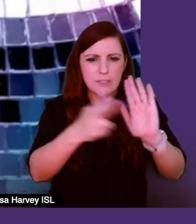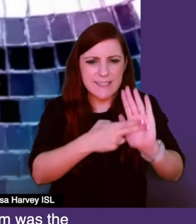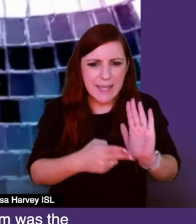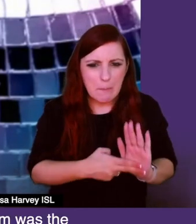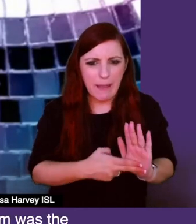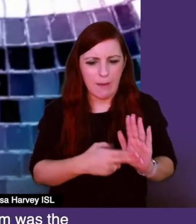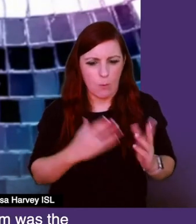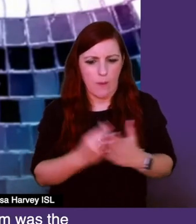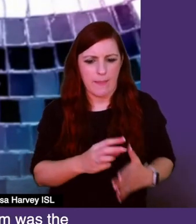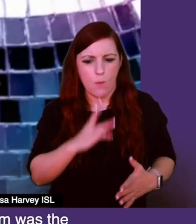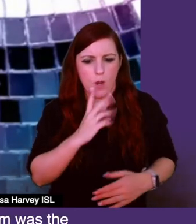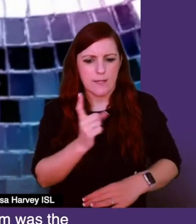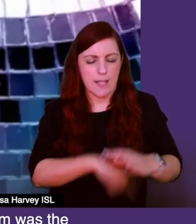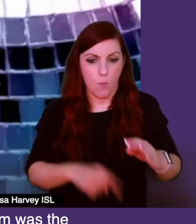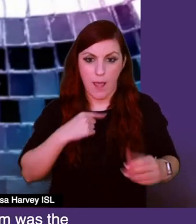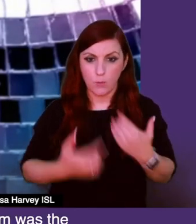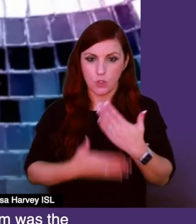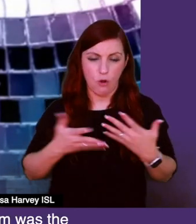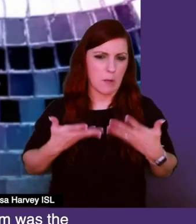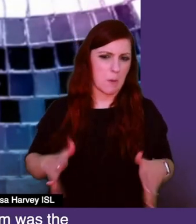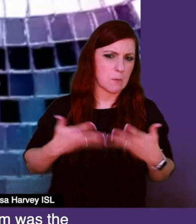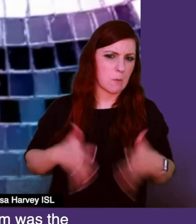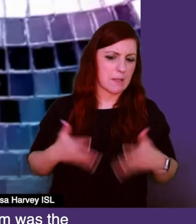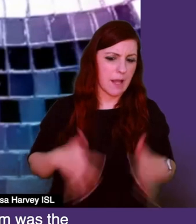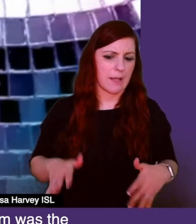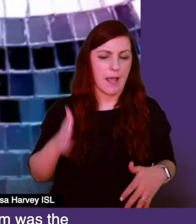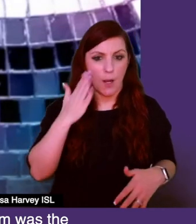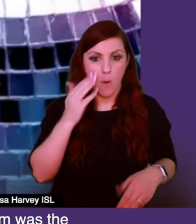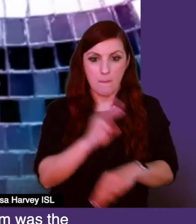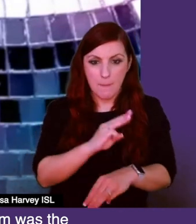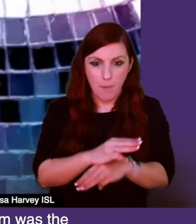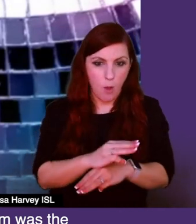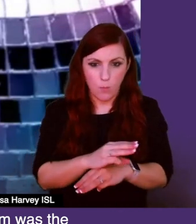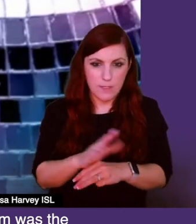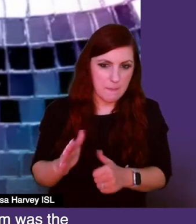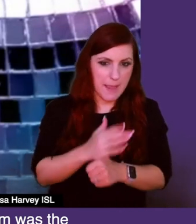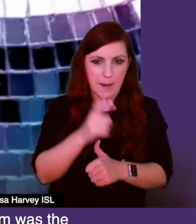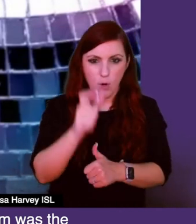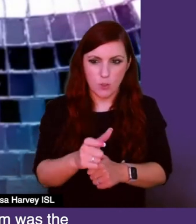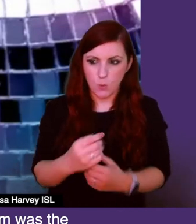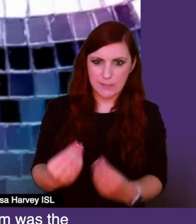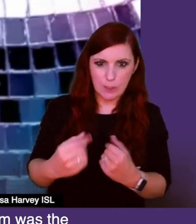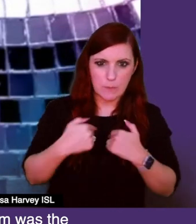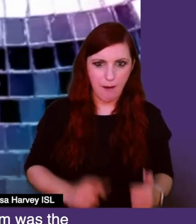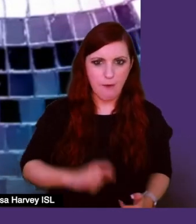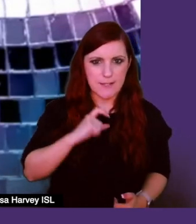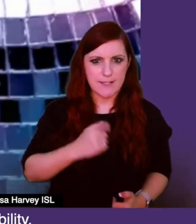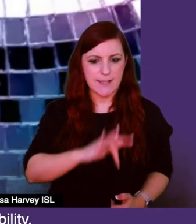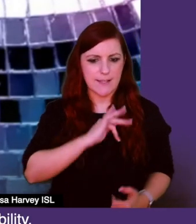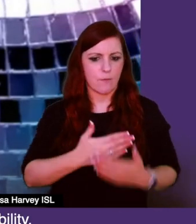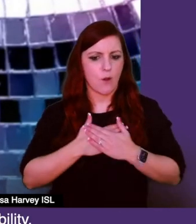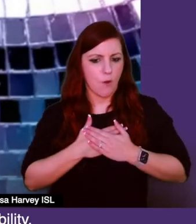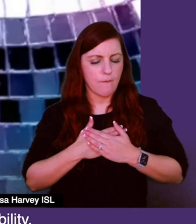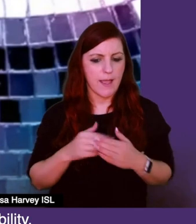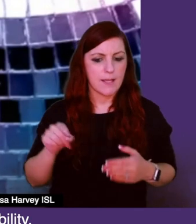word. So I hated it. I just didn't like it when I was younger. So my mum was the main person that really instilled that confidence and self-love in me.